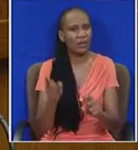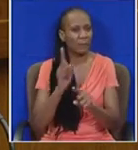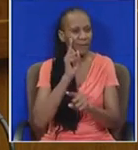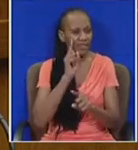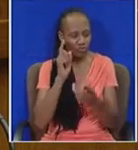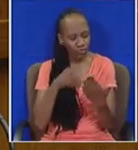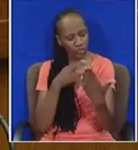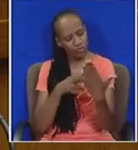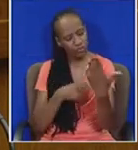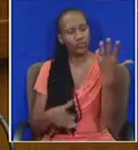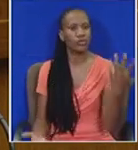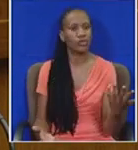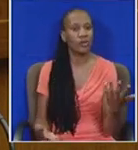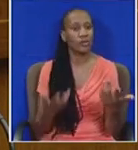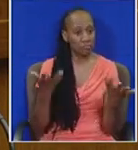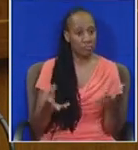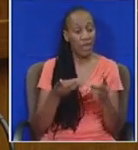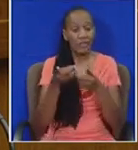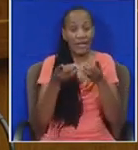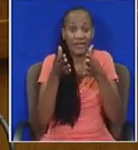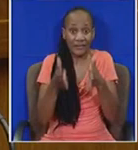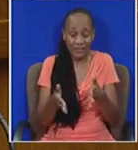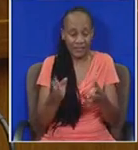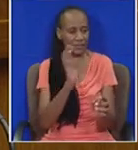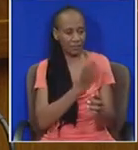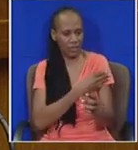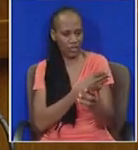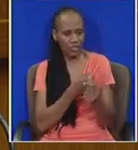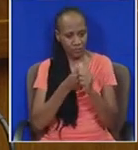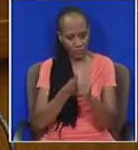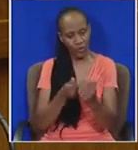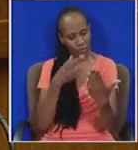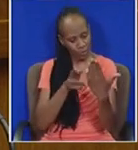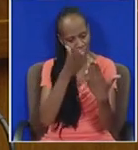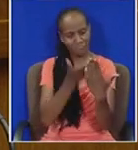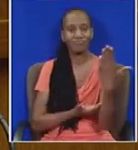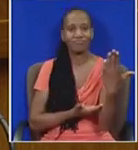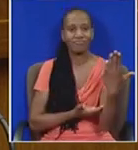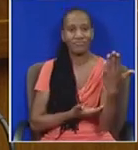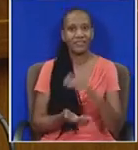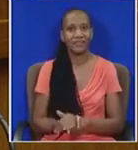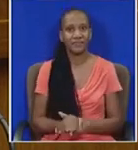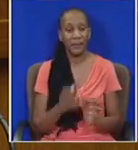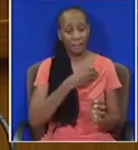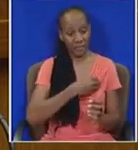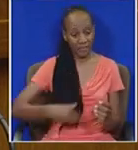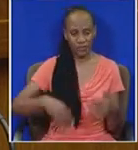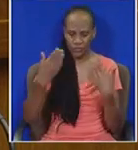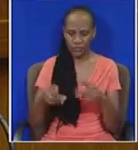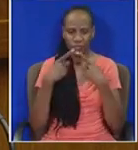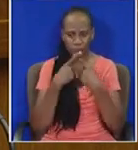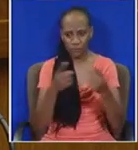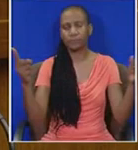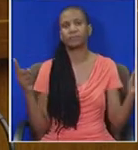balances which enable the directors and management to discharge their legal responsibilities. The President has already spelled out